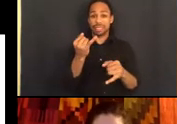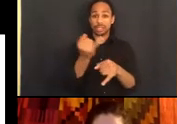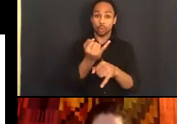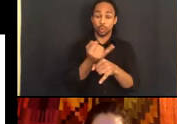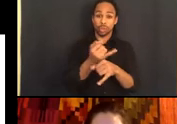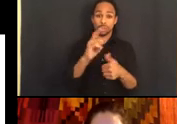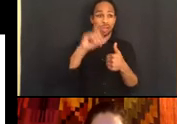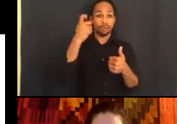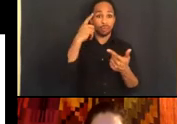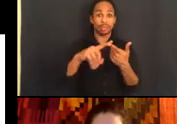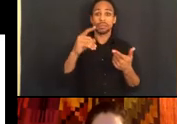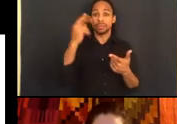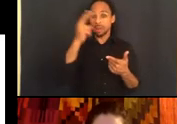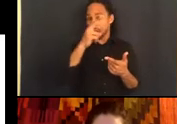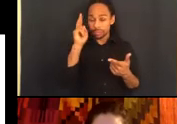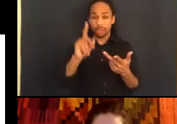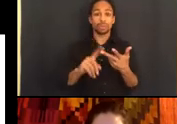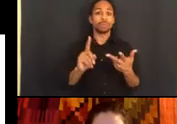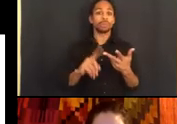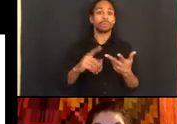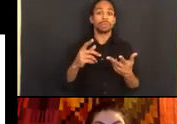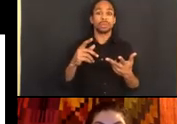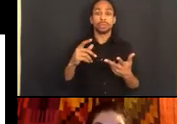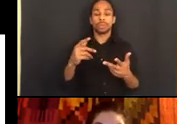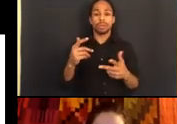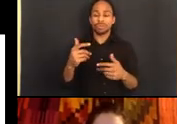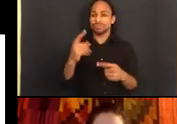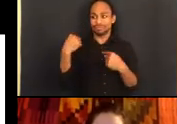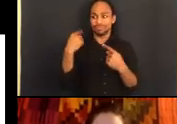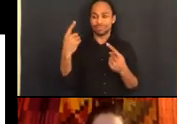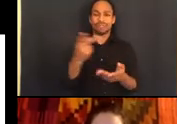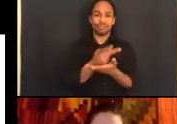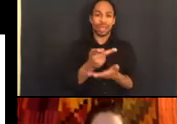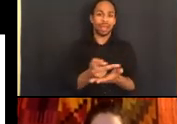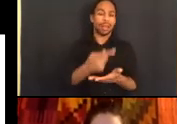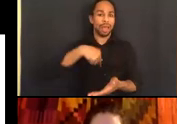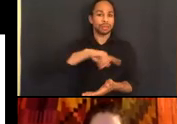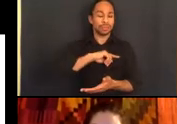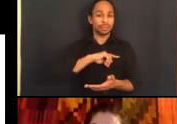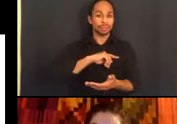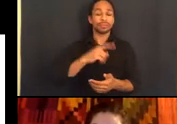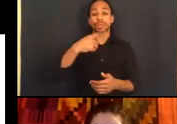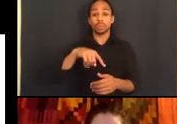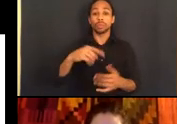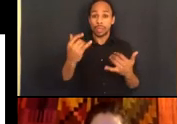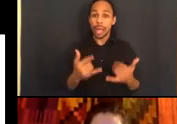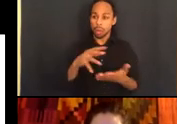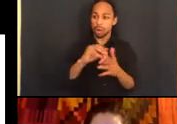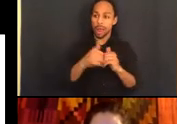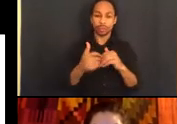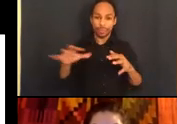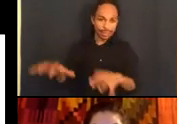failed us, not just now, but for a long time. We're relearning how to take action through decentralized and hyperlocal systems.